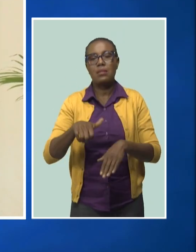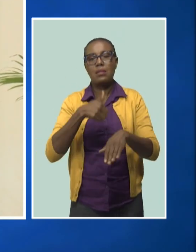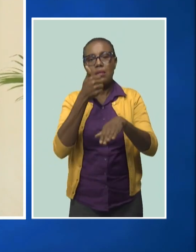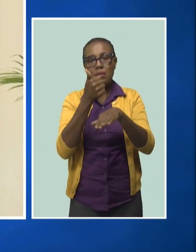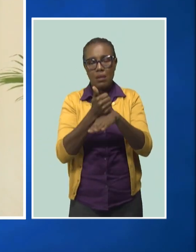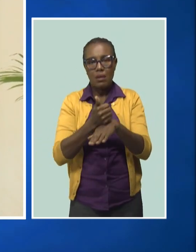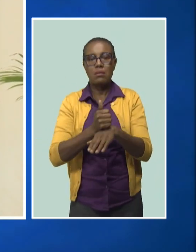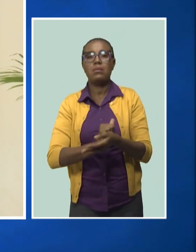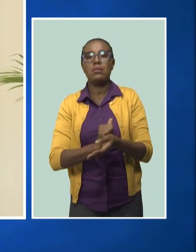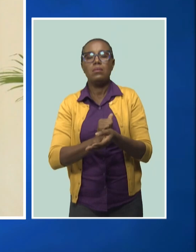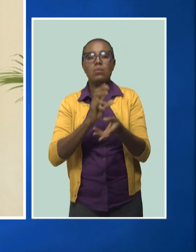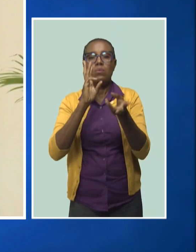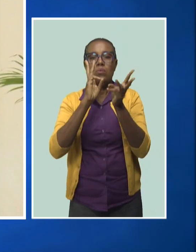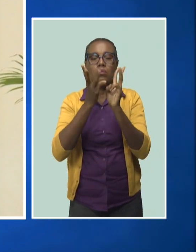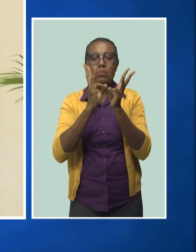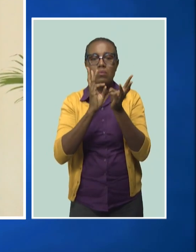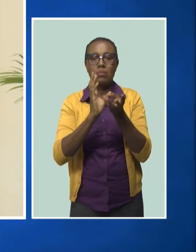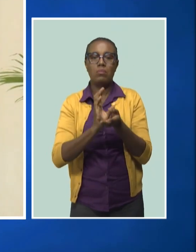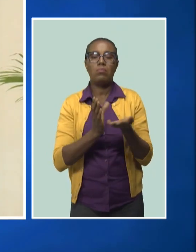climate services in the region.